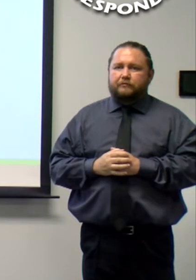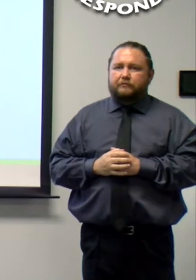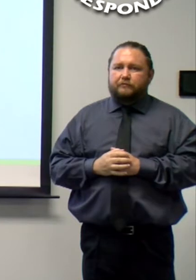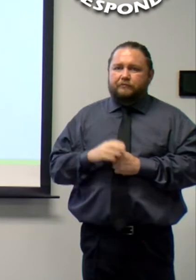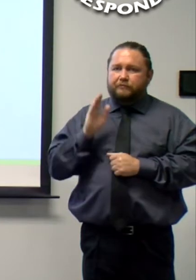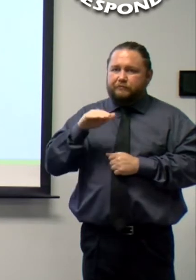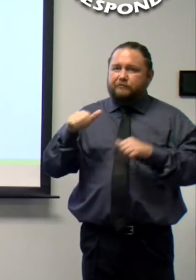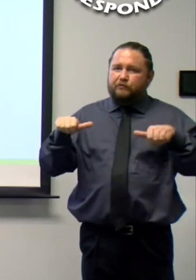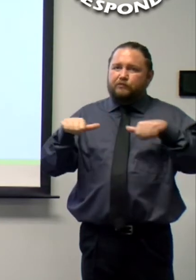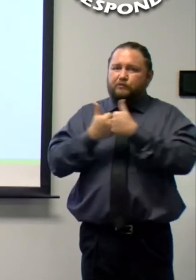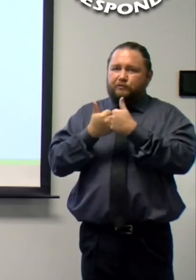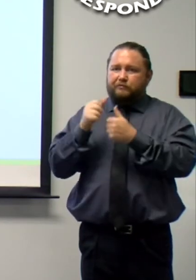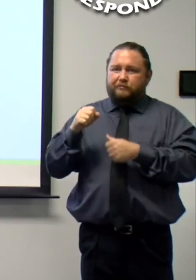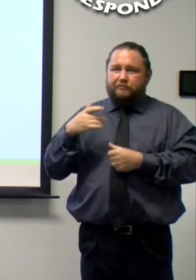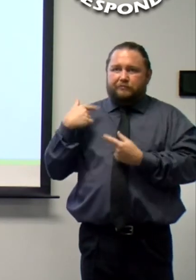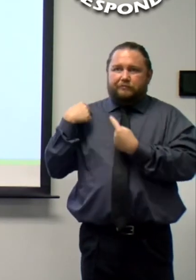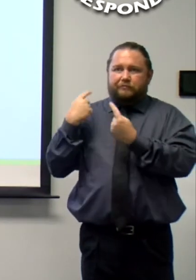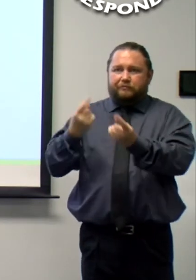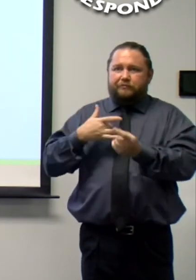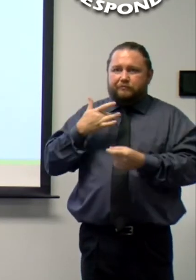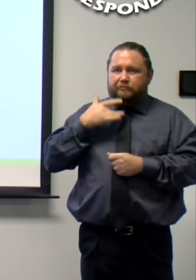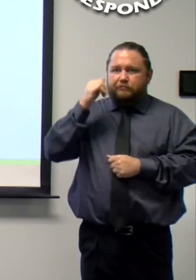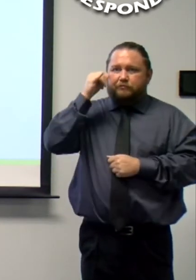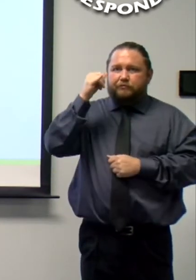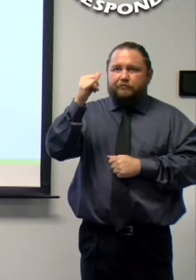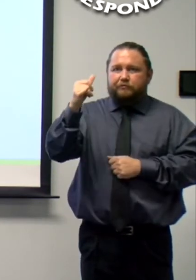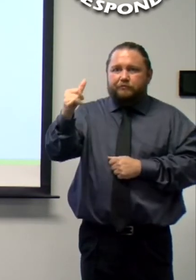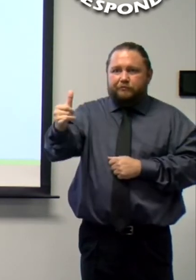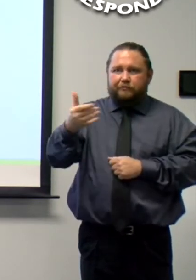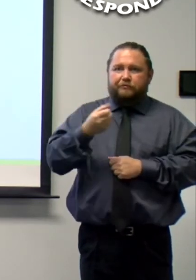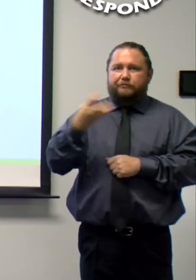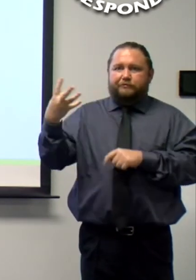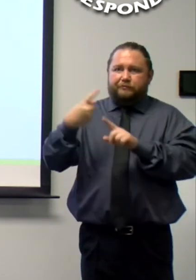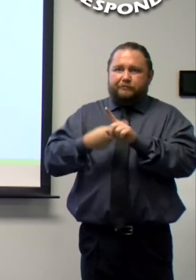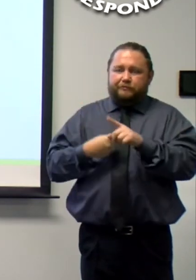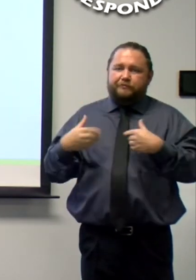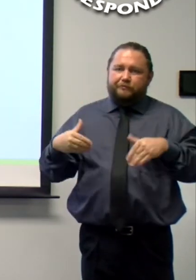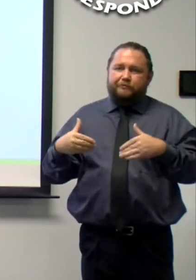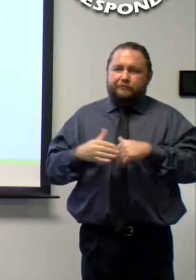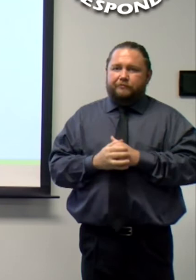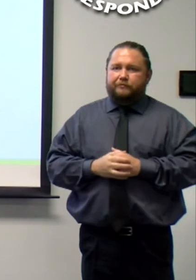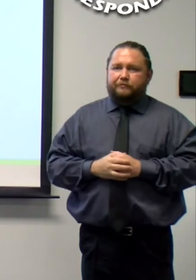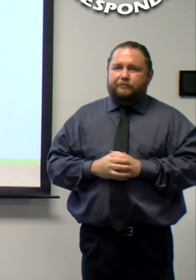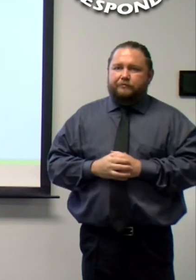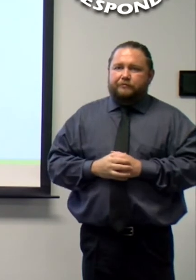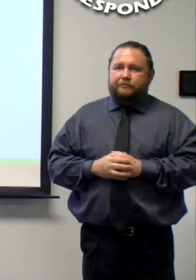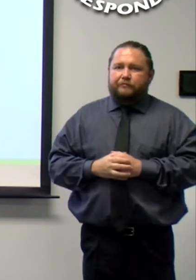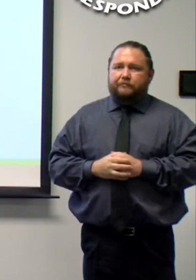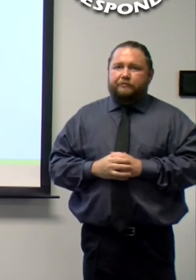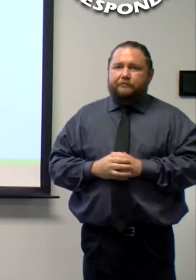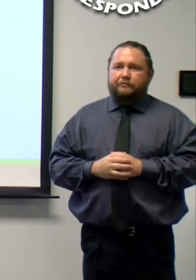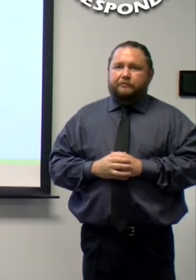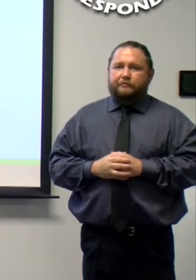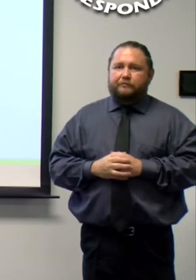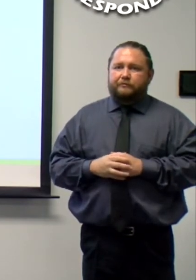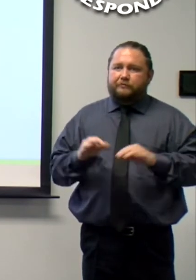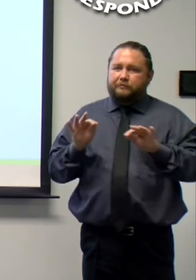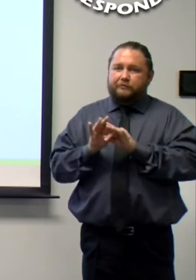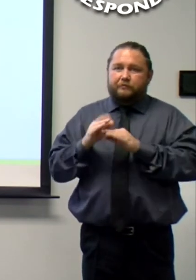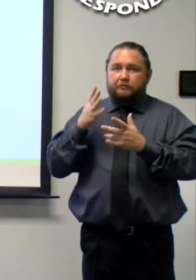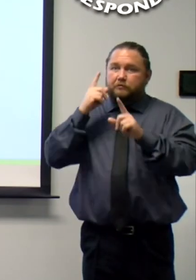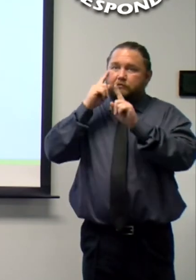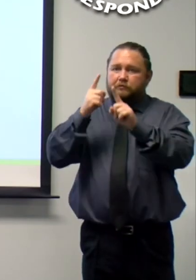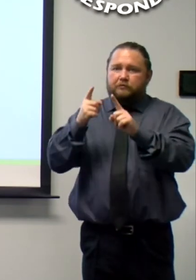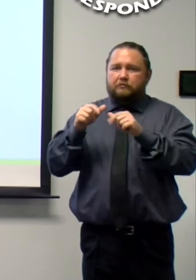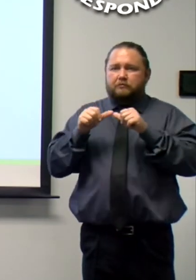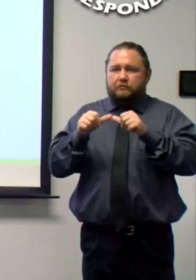was intentional for us, again, in New Hampshire because we didn't want to have a huge spike early on that we could not manage. And so we ask